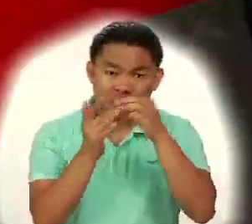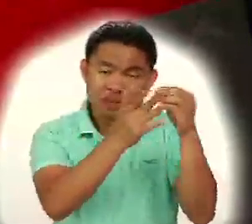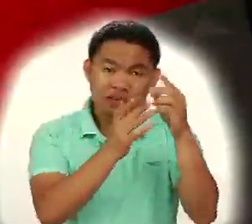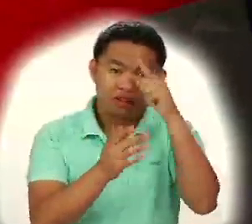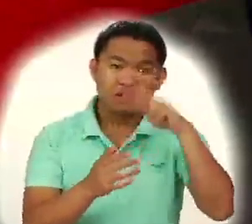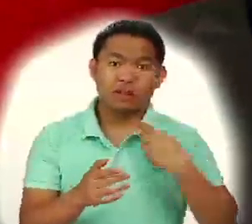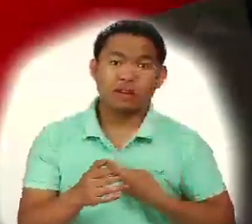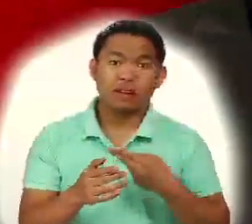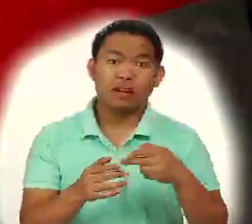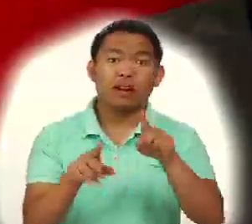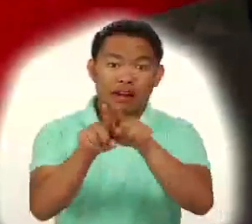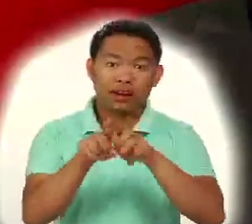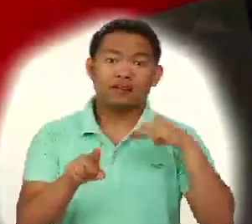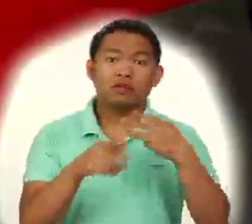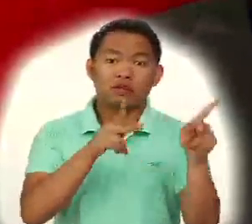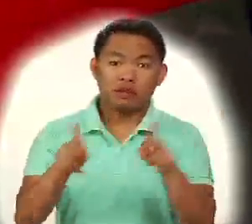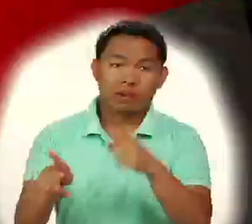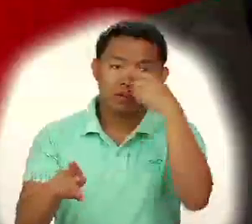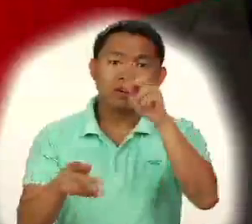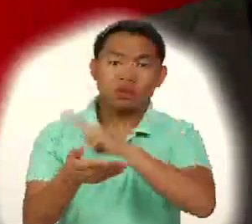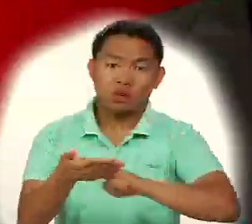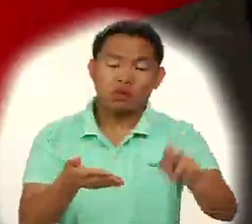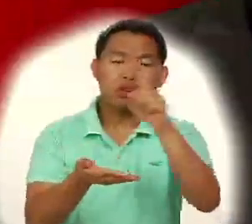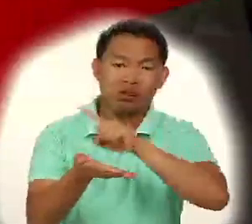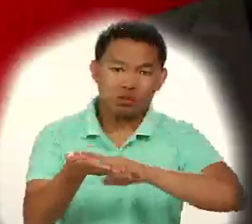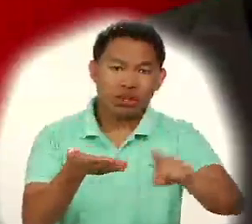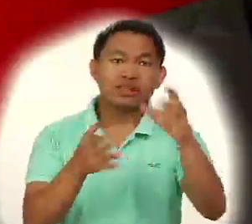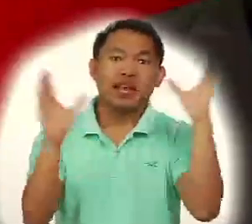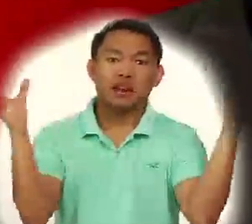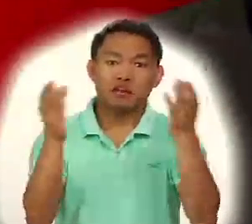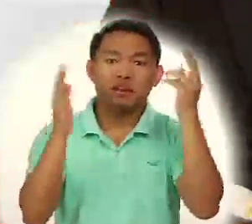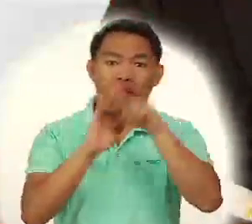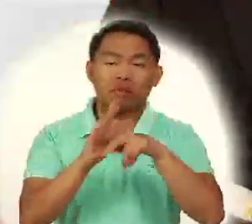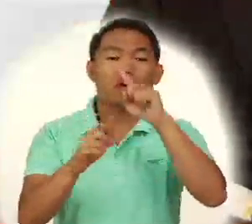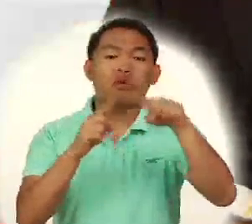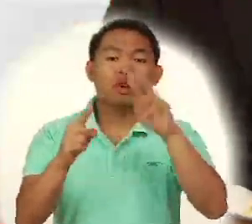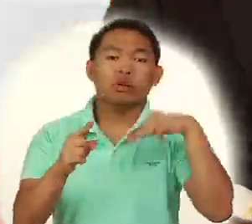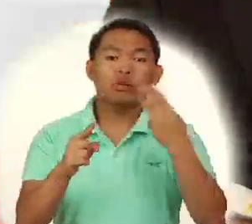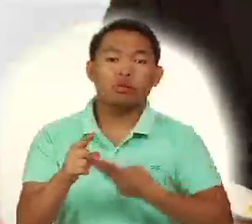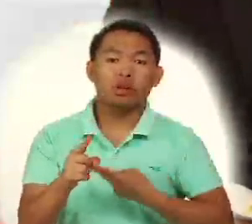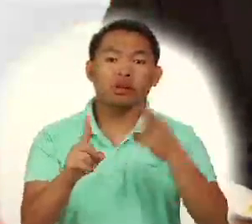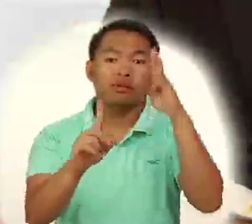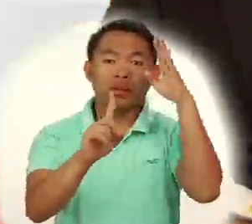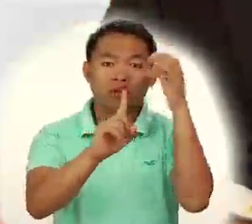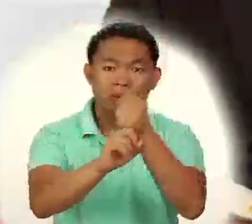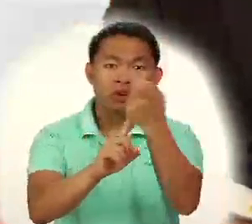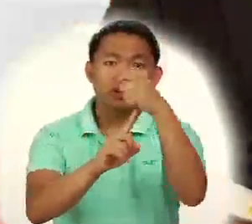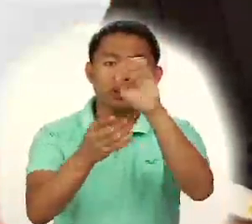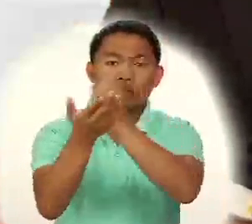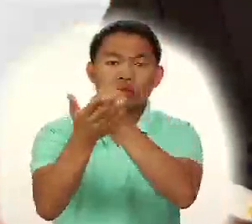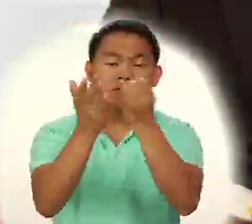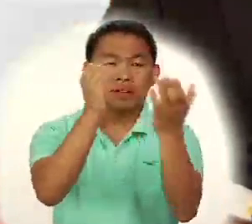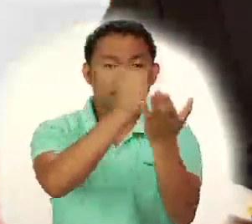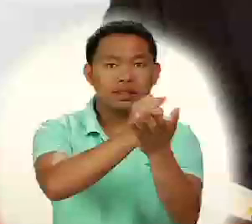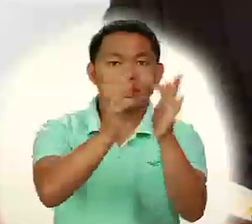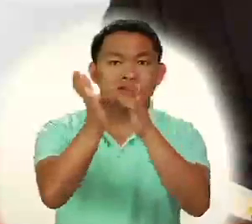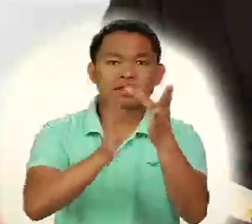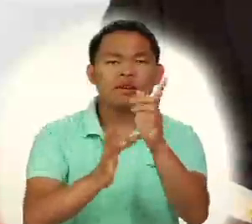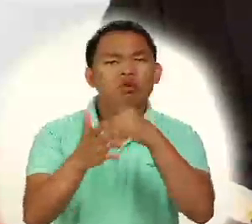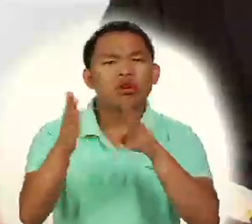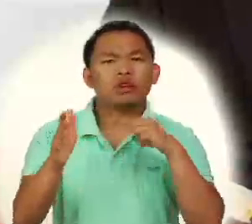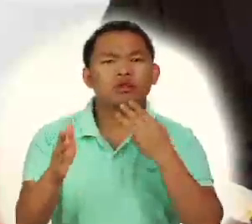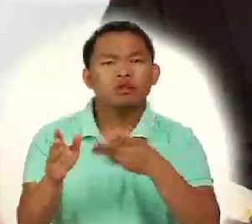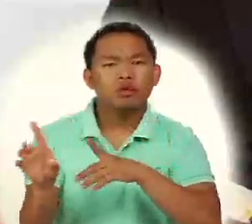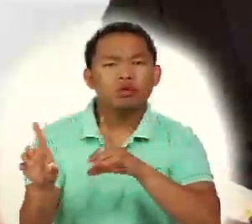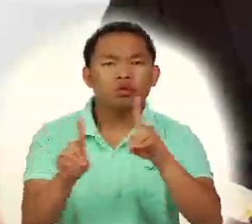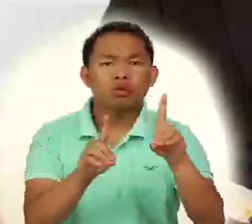of us, as we prepare for the Holy Week celebration, when we behold the crucified Jesus,